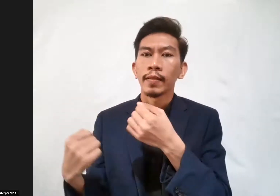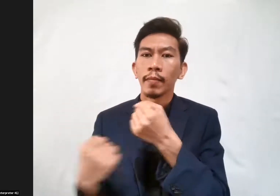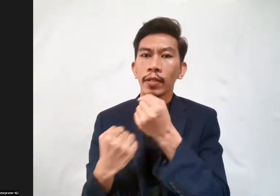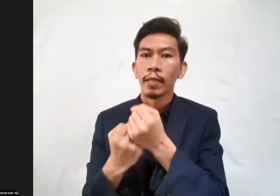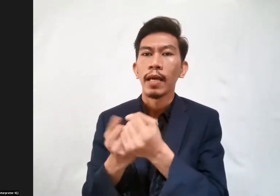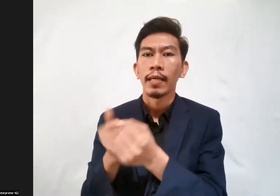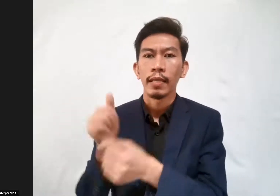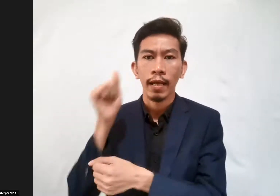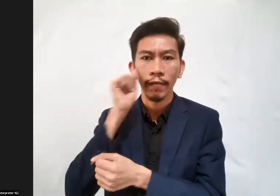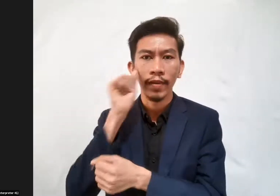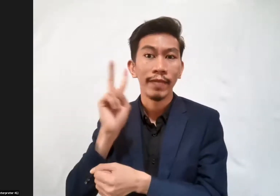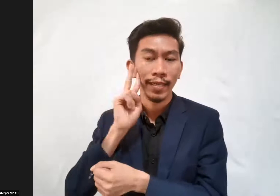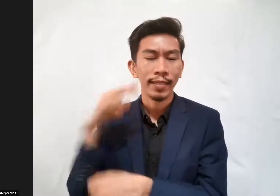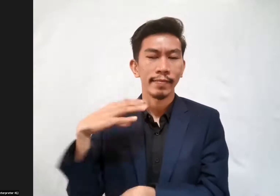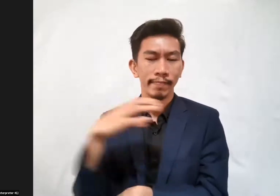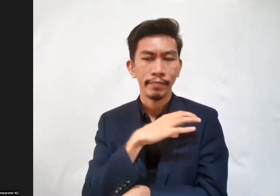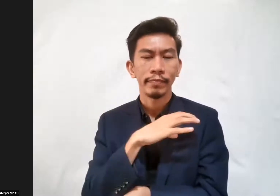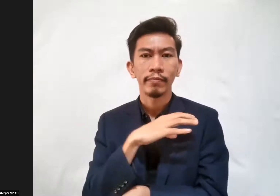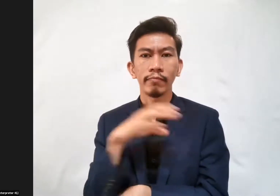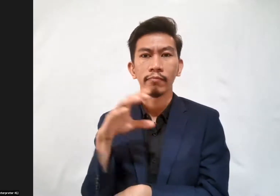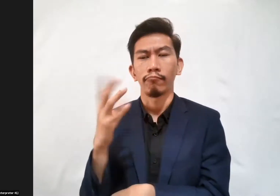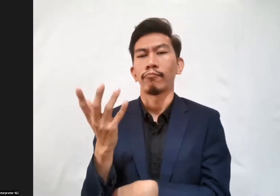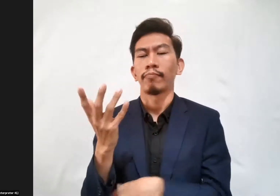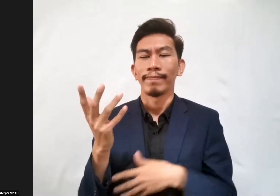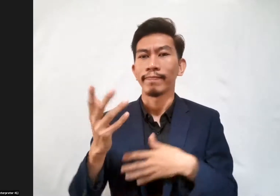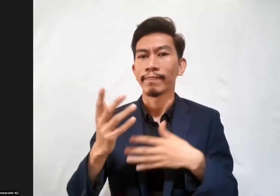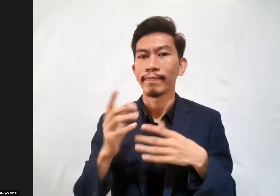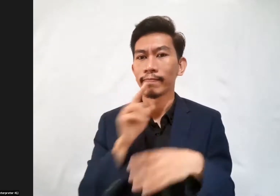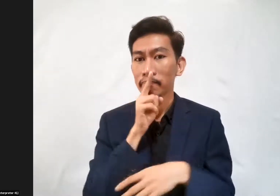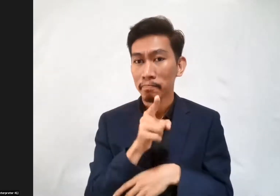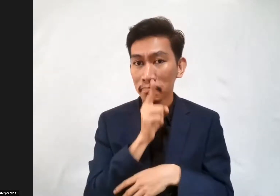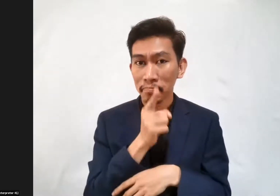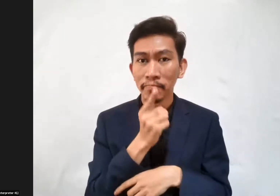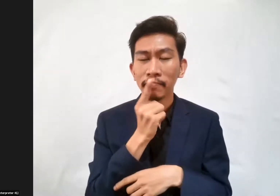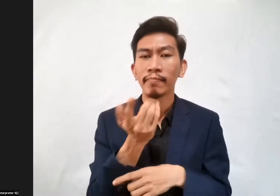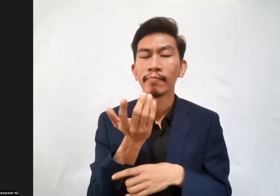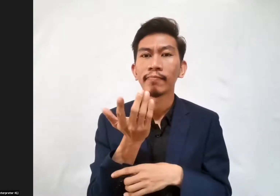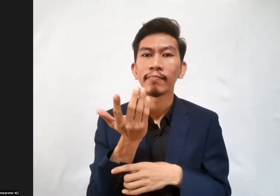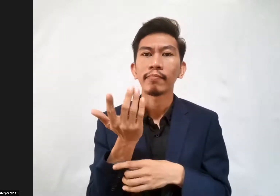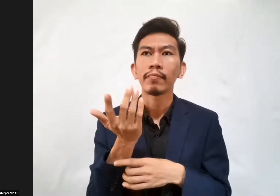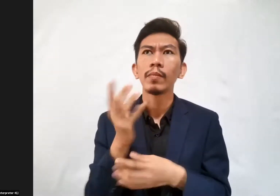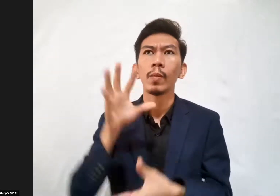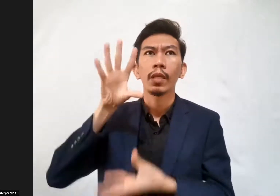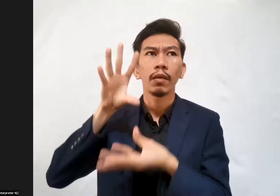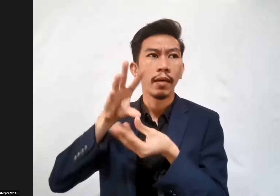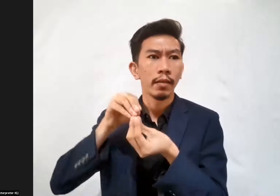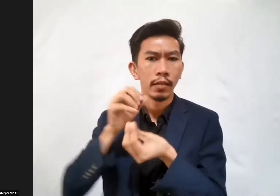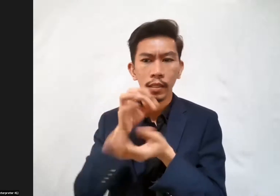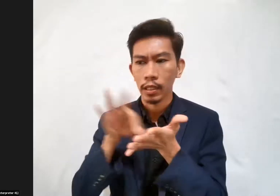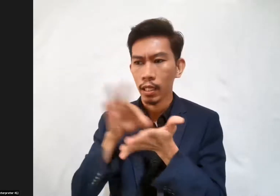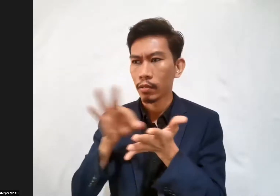Alfred Vargas. Believe it or not, the last count that we did, there's